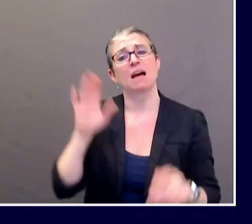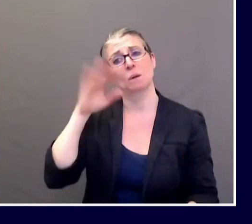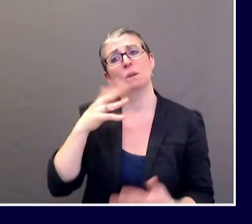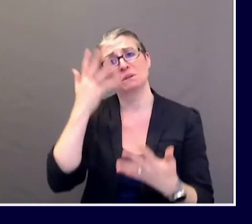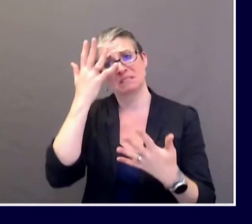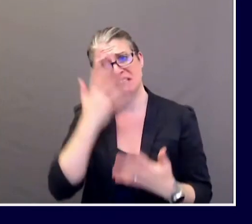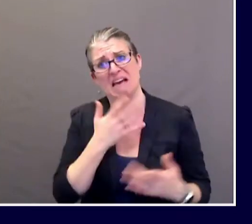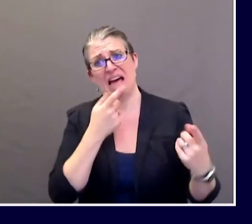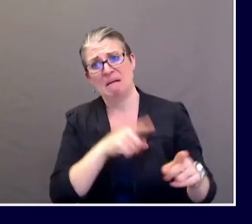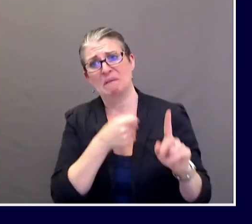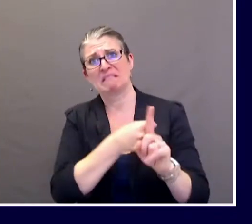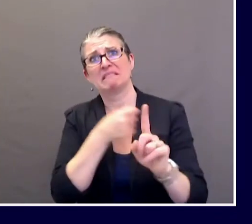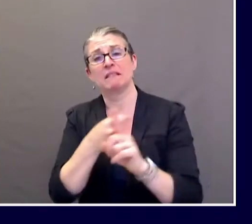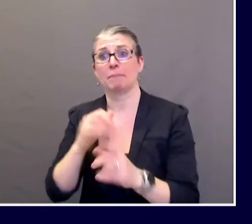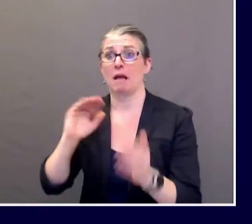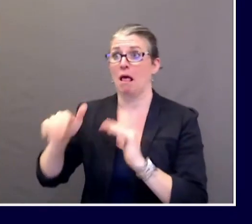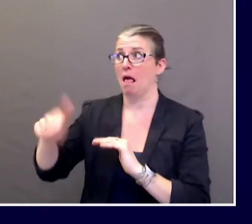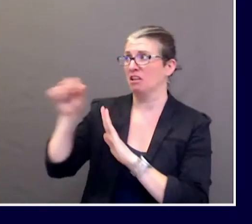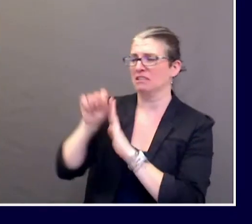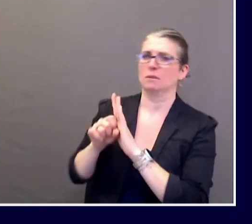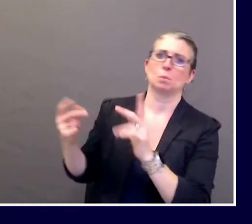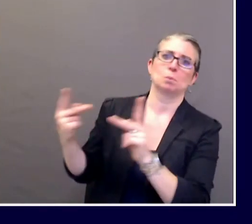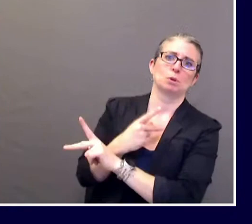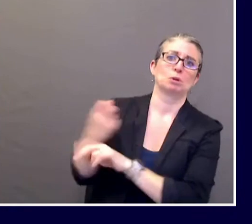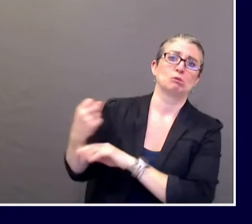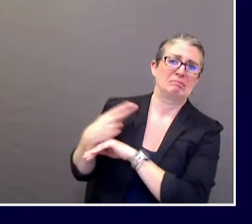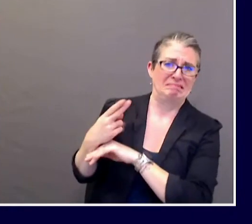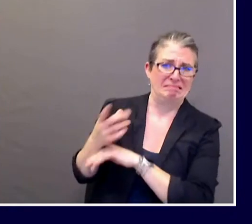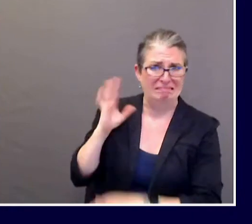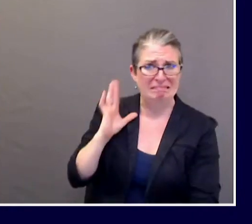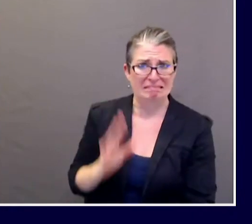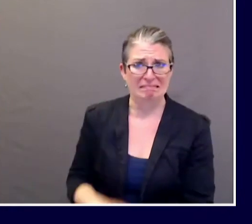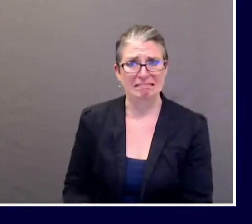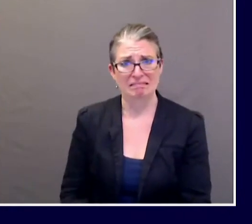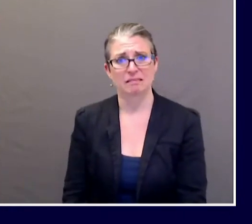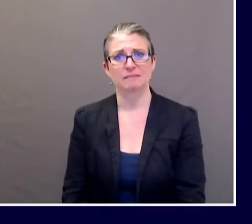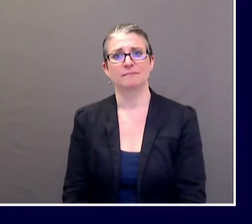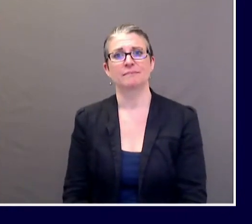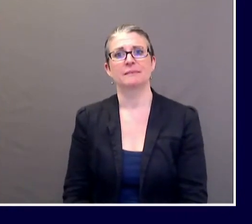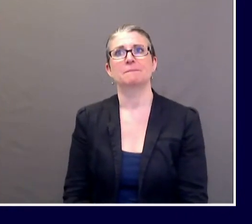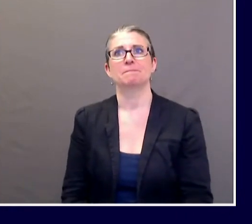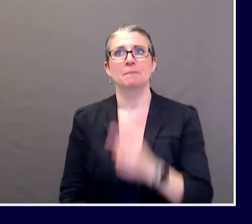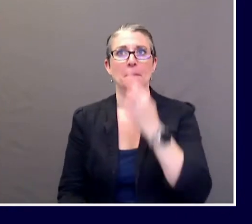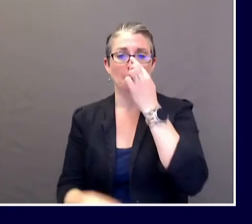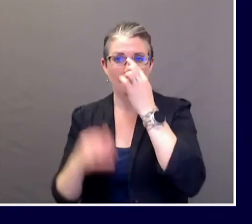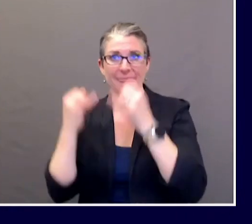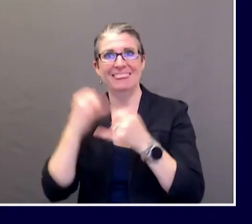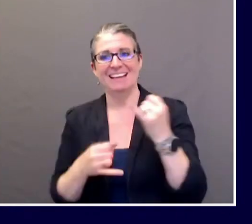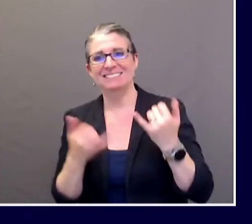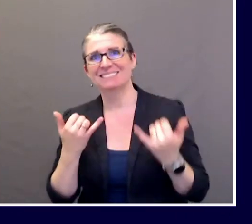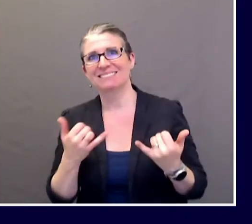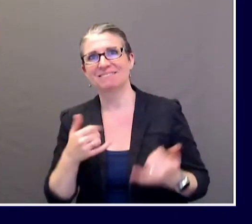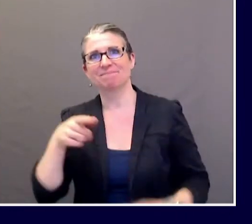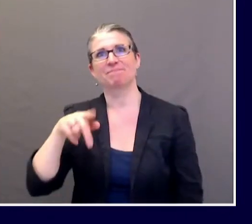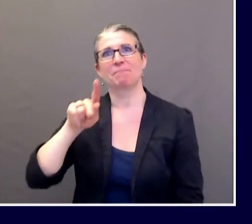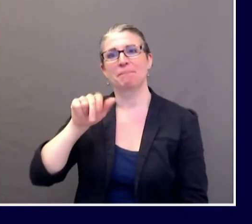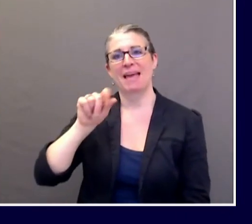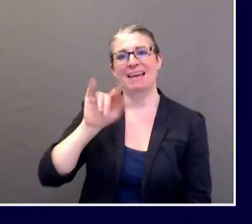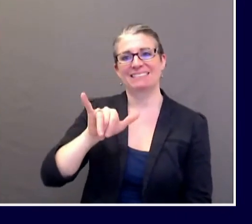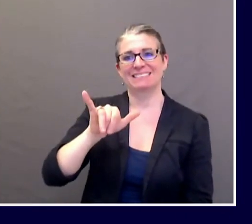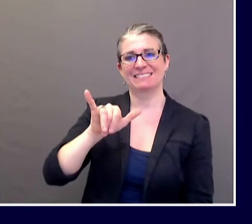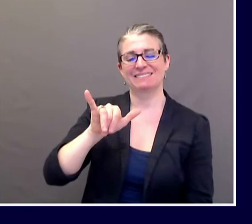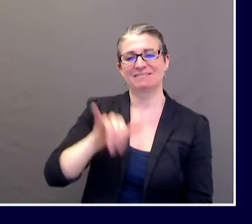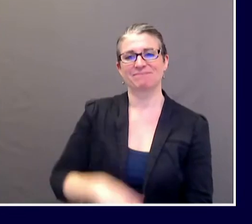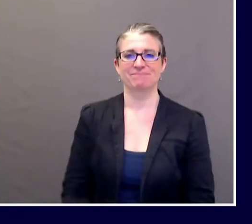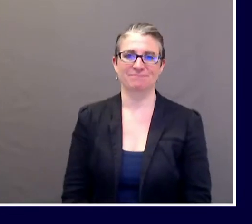And the final question for the afternoon goes to Patty White. Thanks, Dr. Shah and Commissioner Lambrou. In terms of lifting the